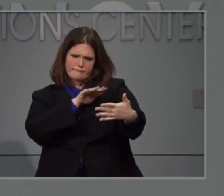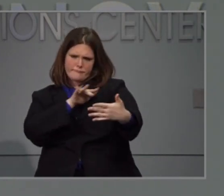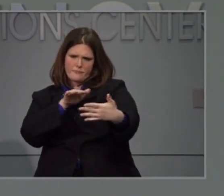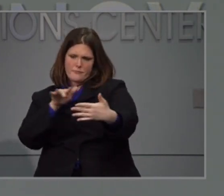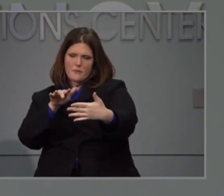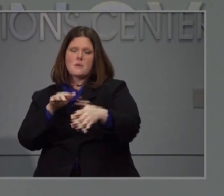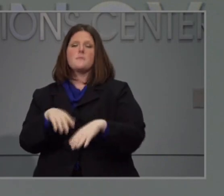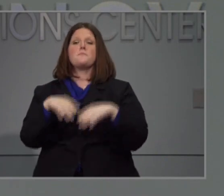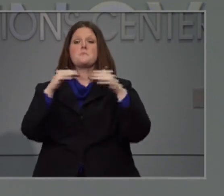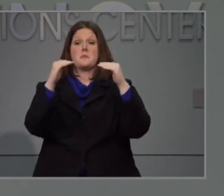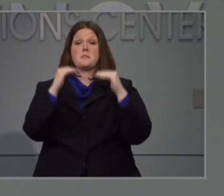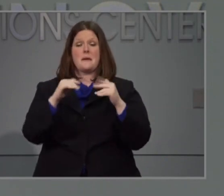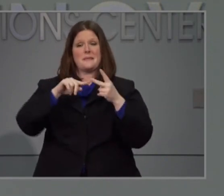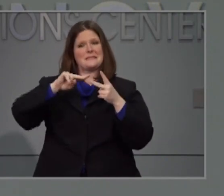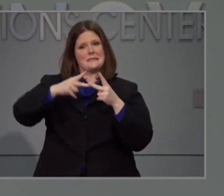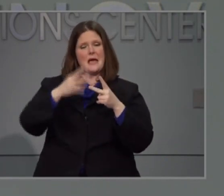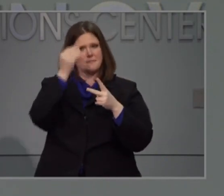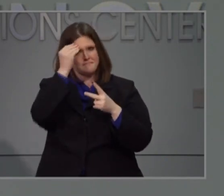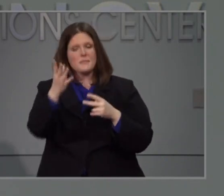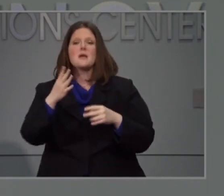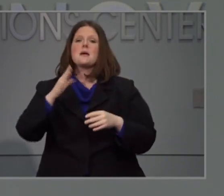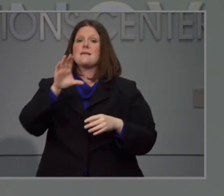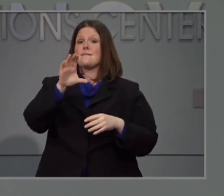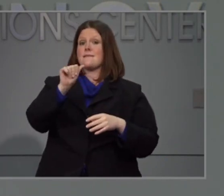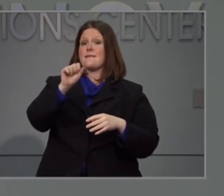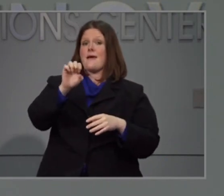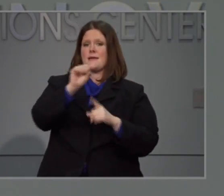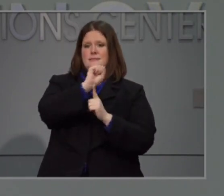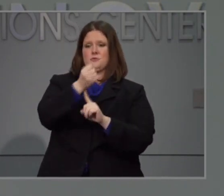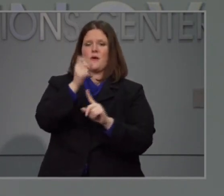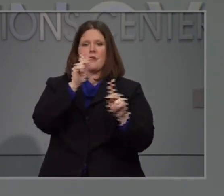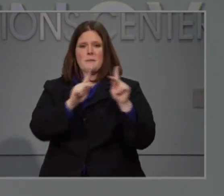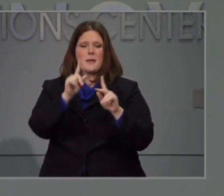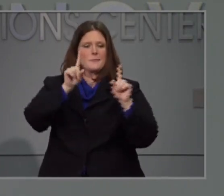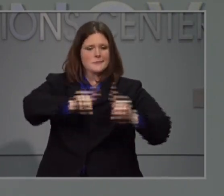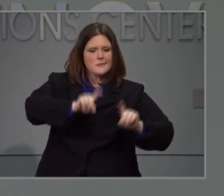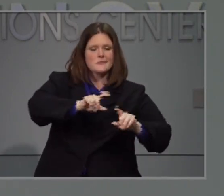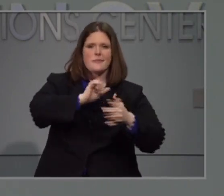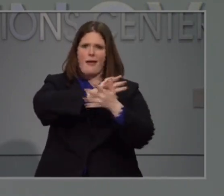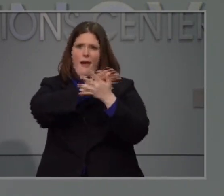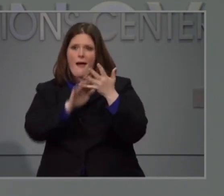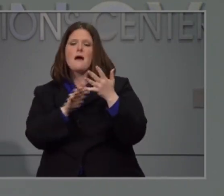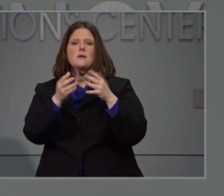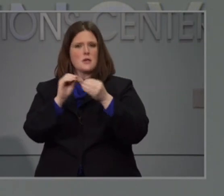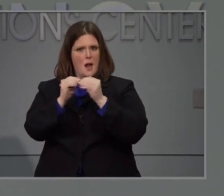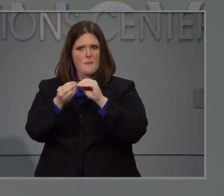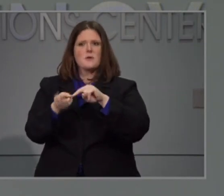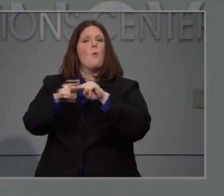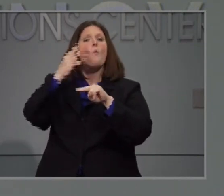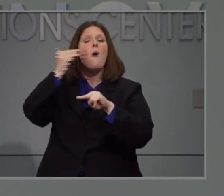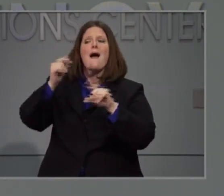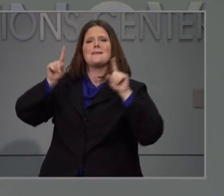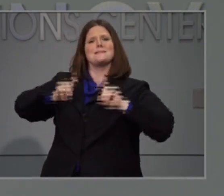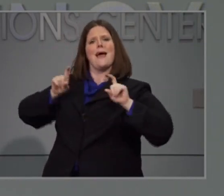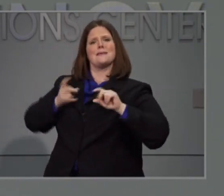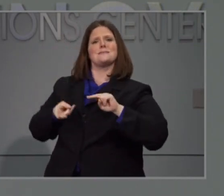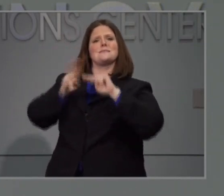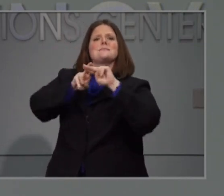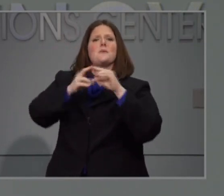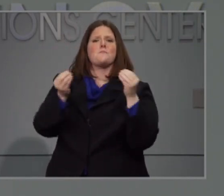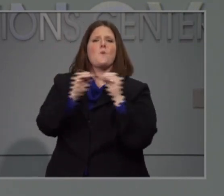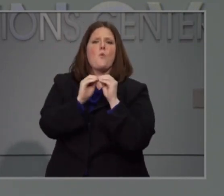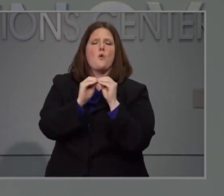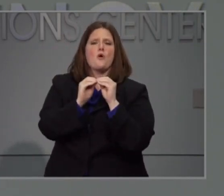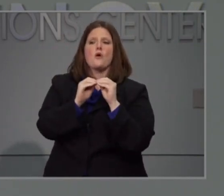was sharing before, are going up. But that's in the context of twice as much testing. And we're really only going